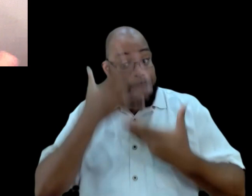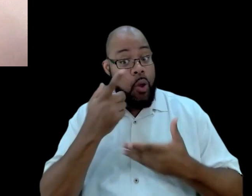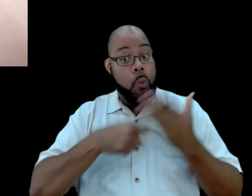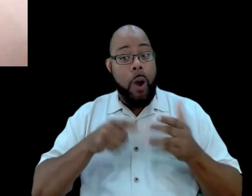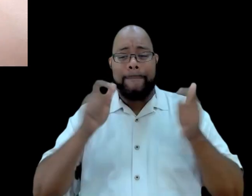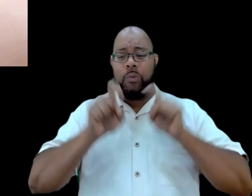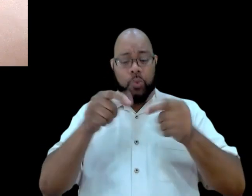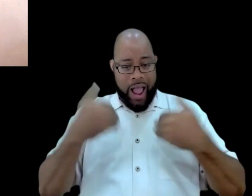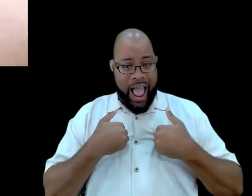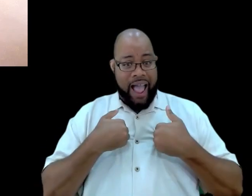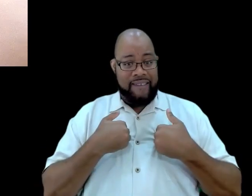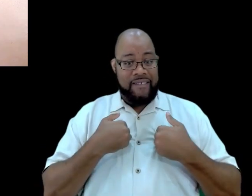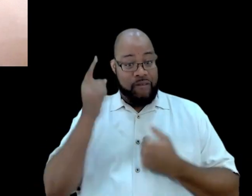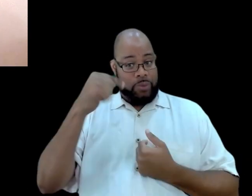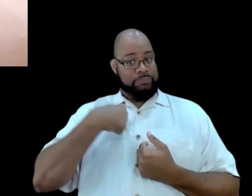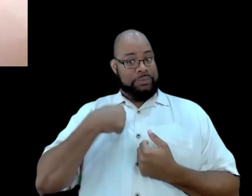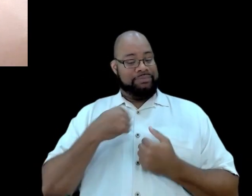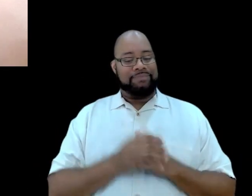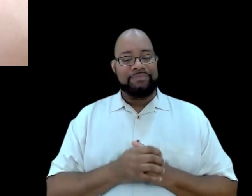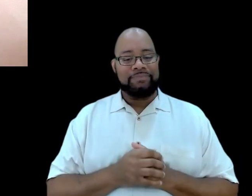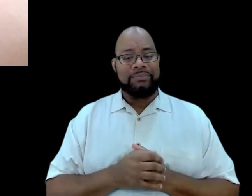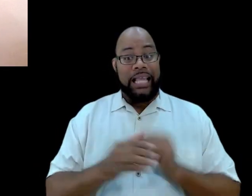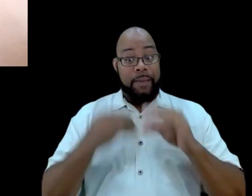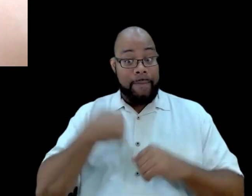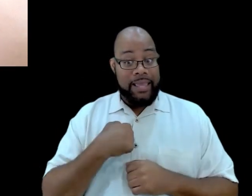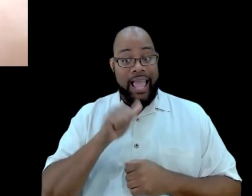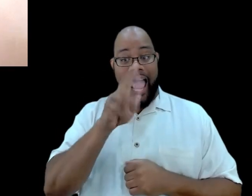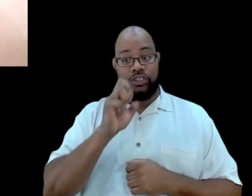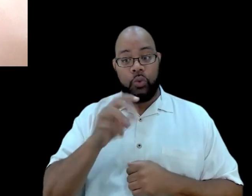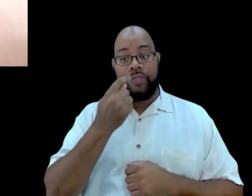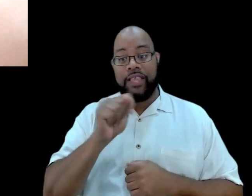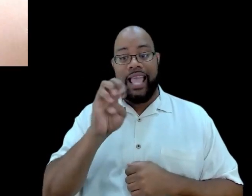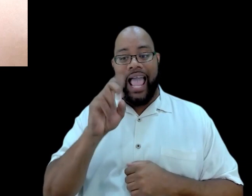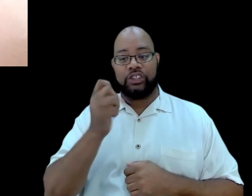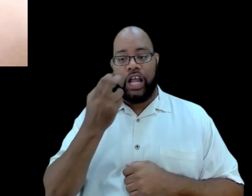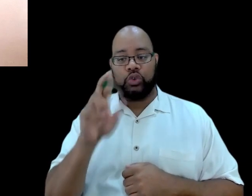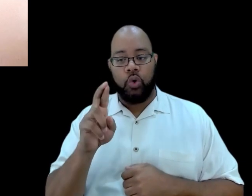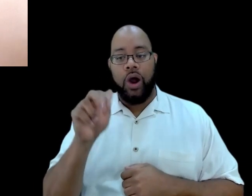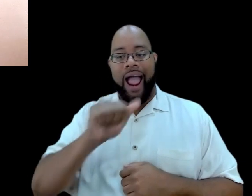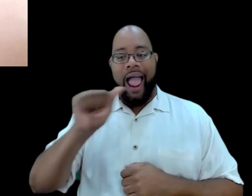Folks, let me know what big questions you have for Little Drew by emailing me at